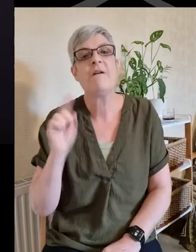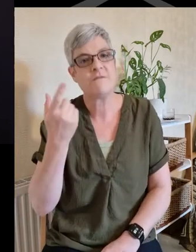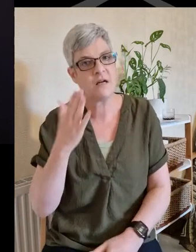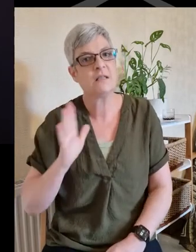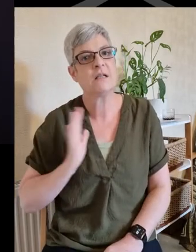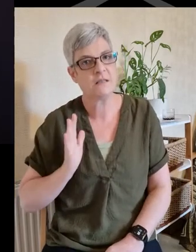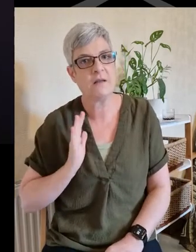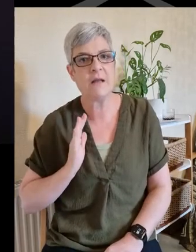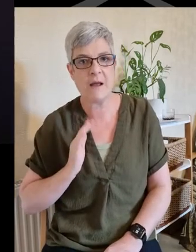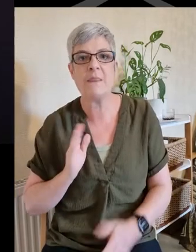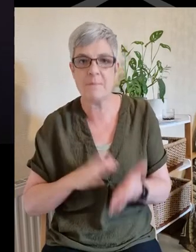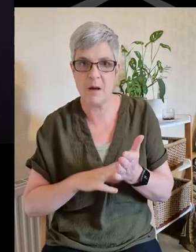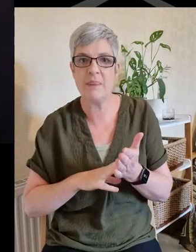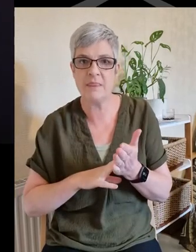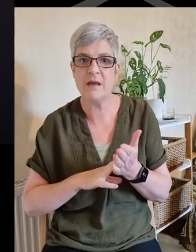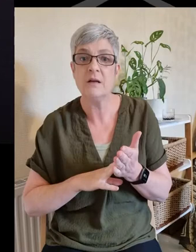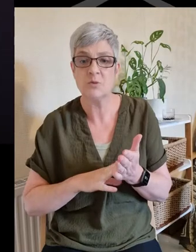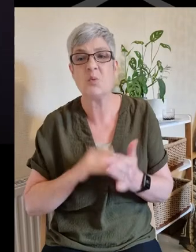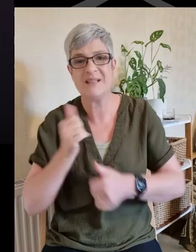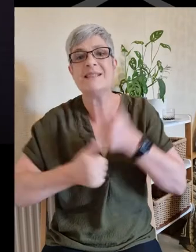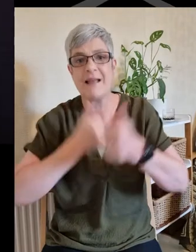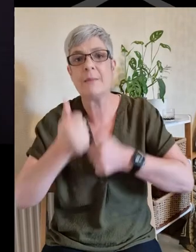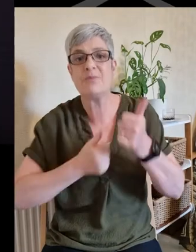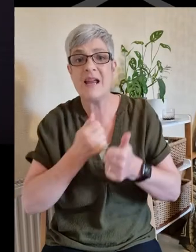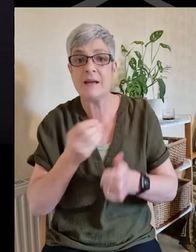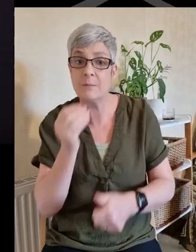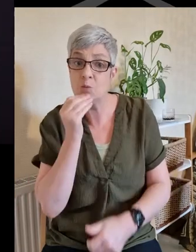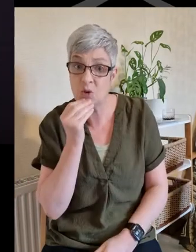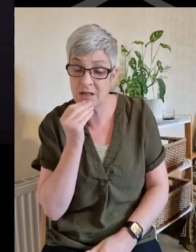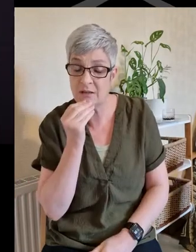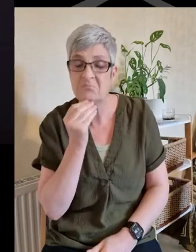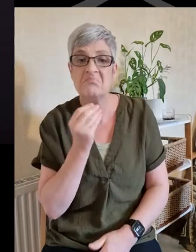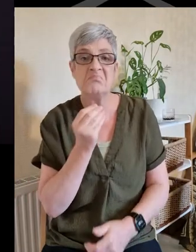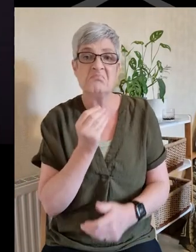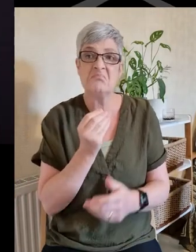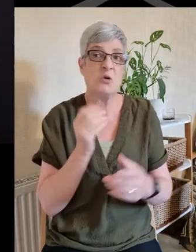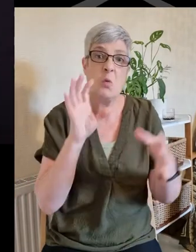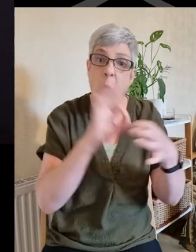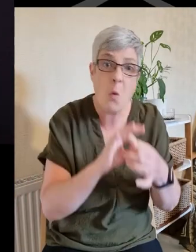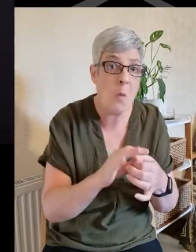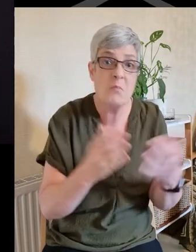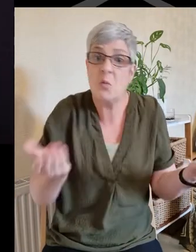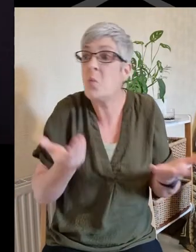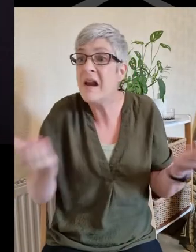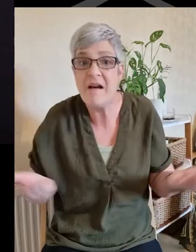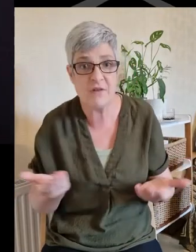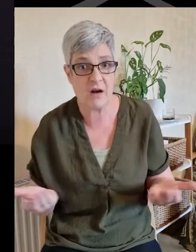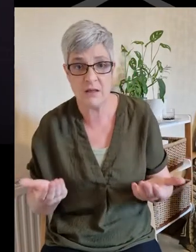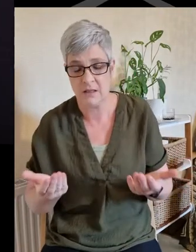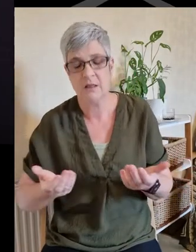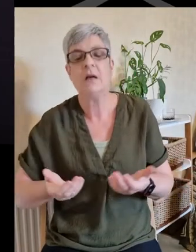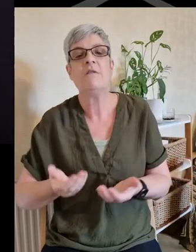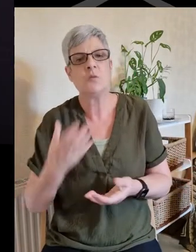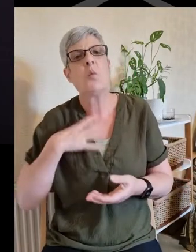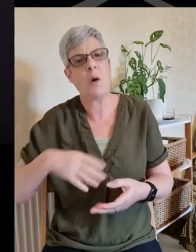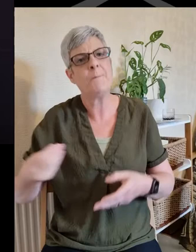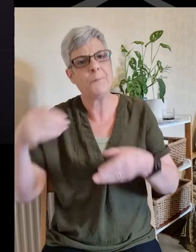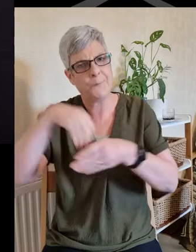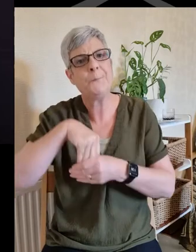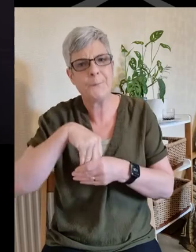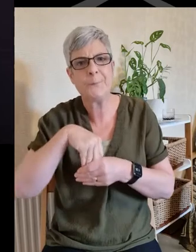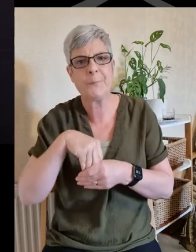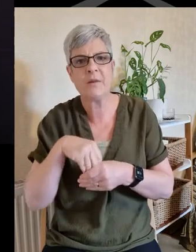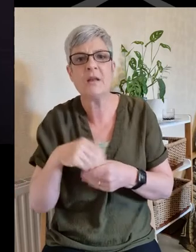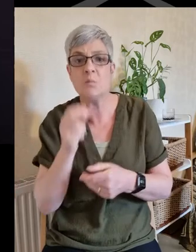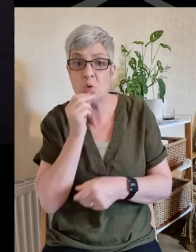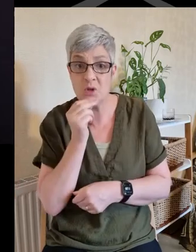been celebrating communion, albeit in our own respective homes or wherever we find ourselves. So if you wish to take part in the communion